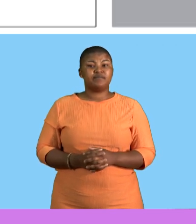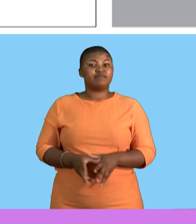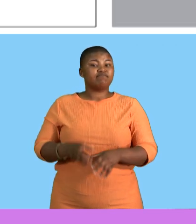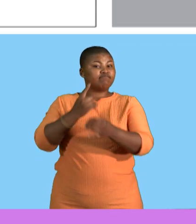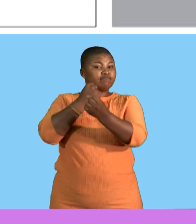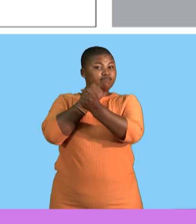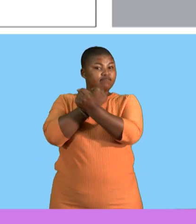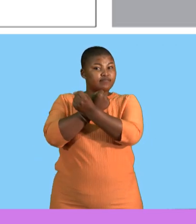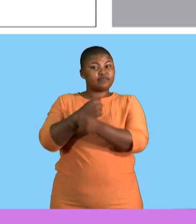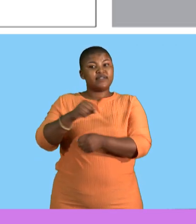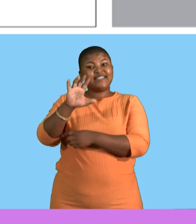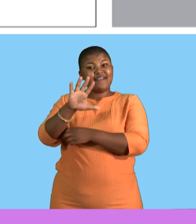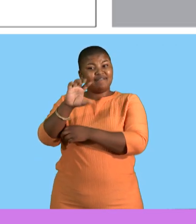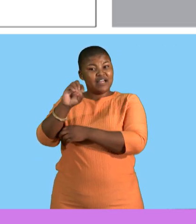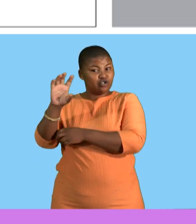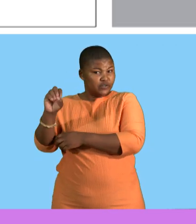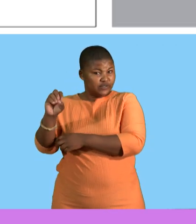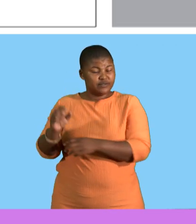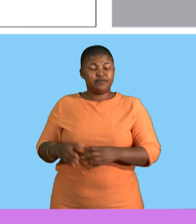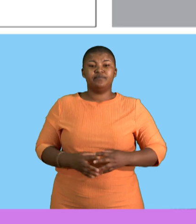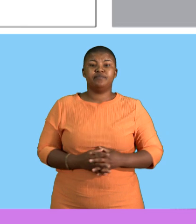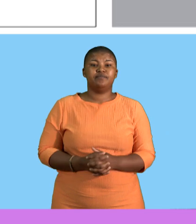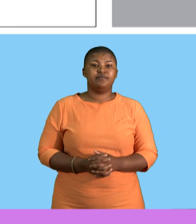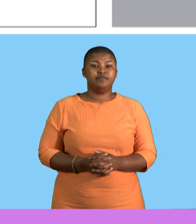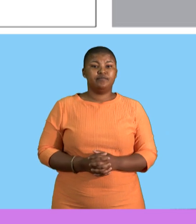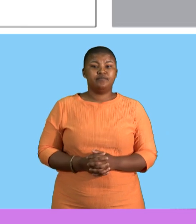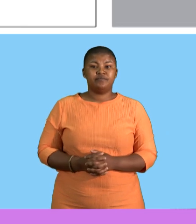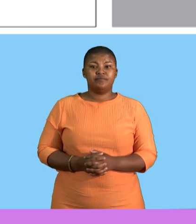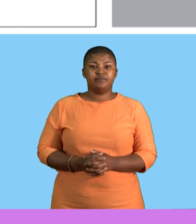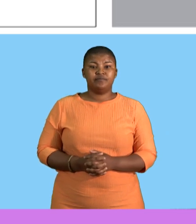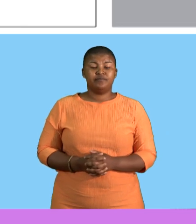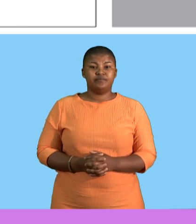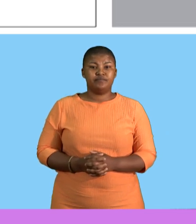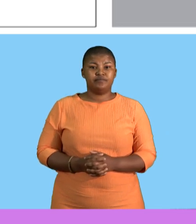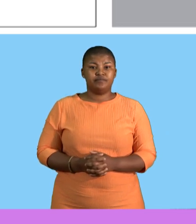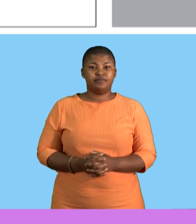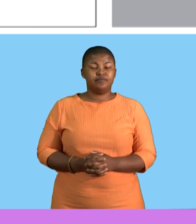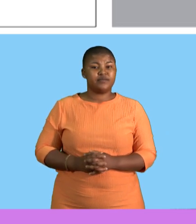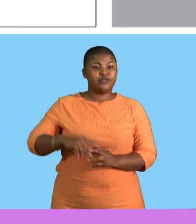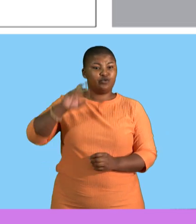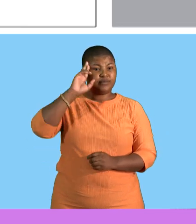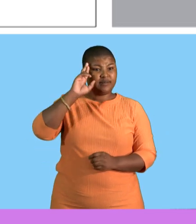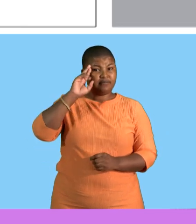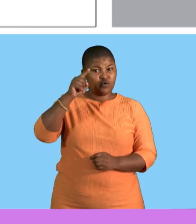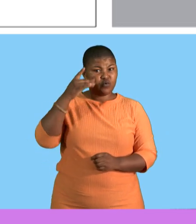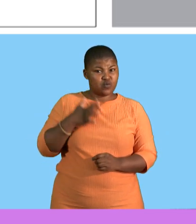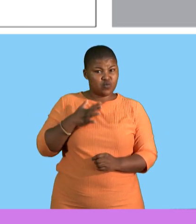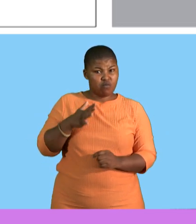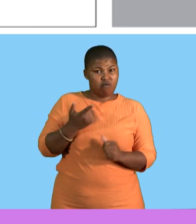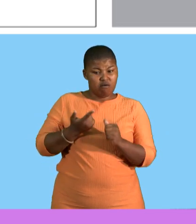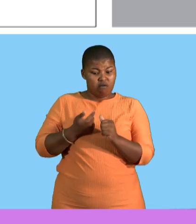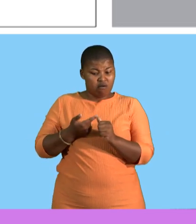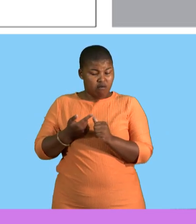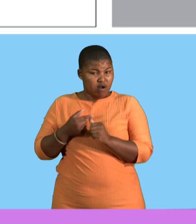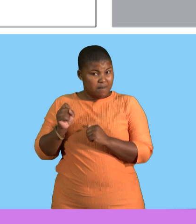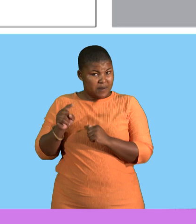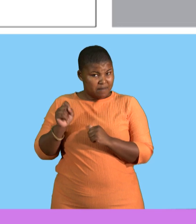scale 500, because remember, if we want to calculate actual,